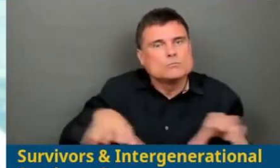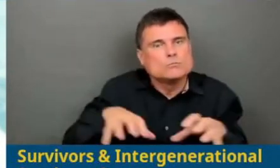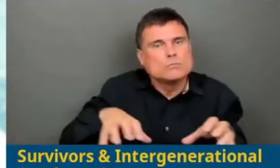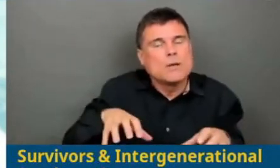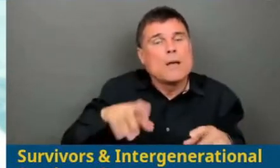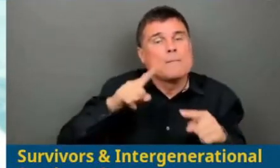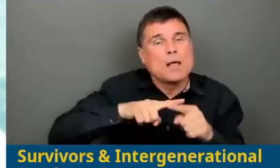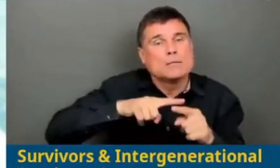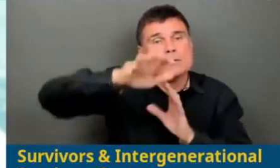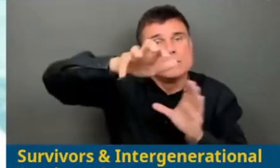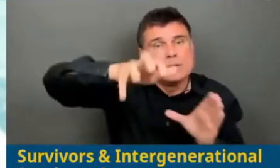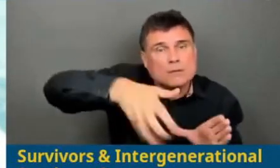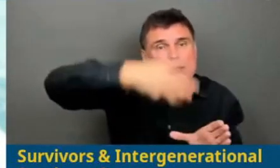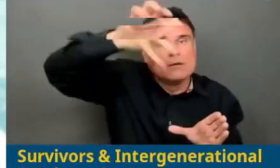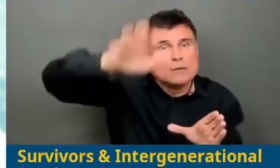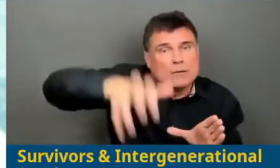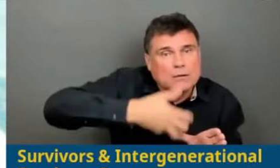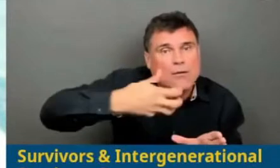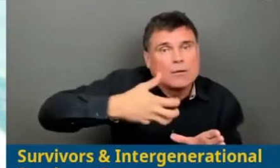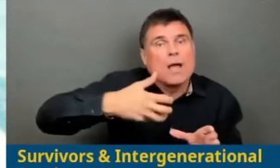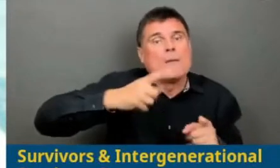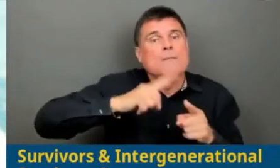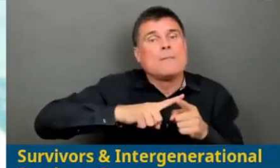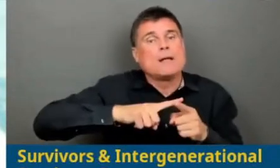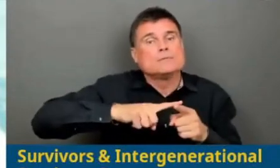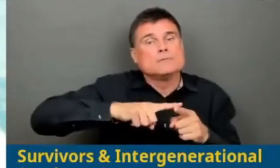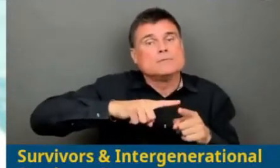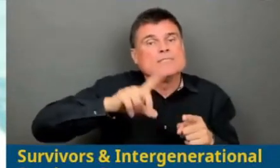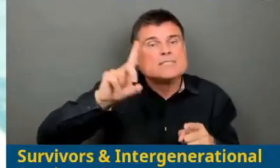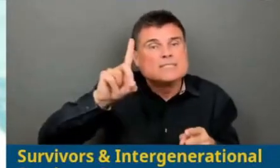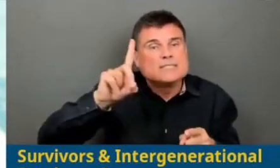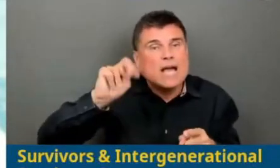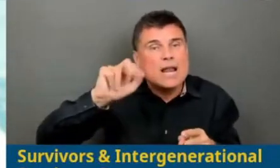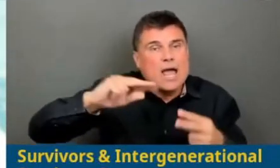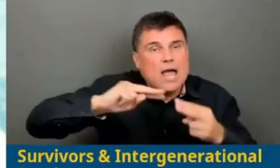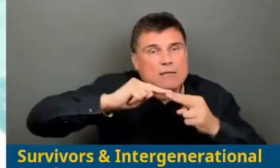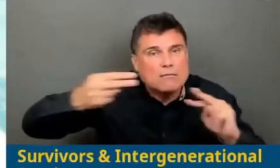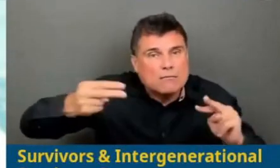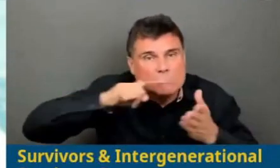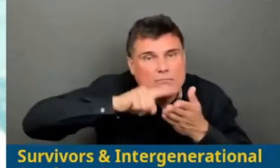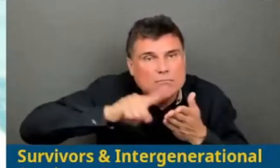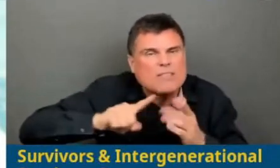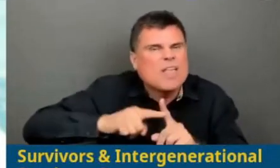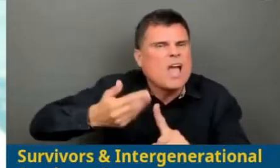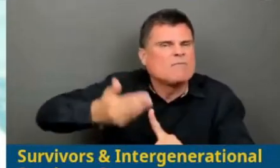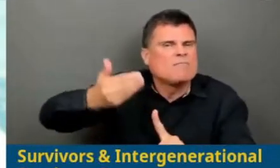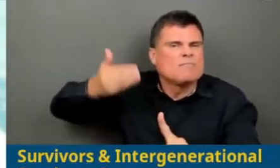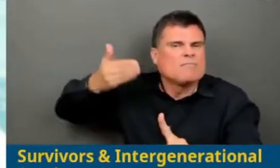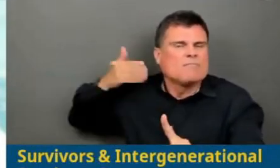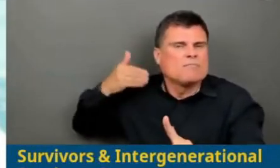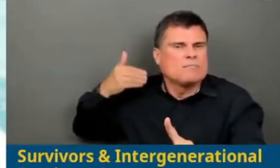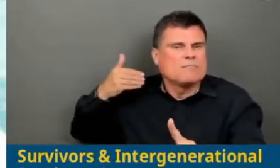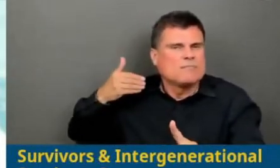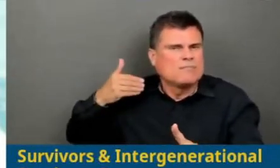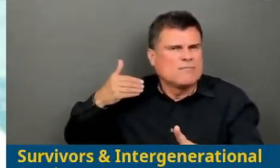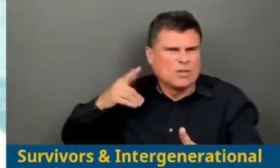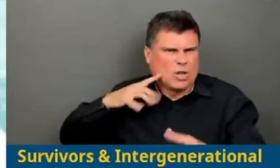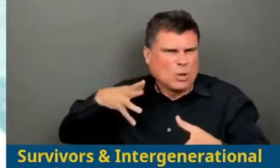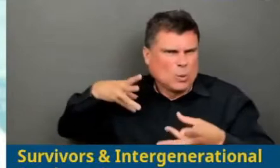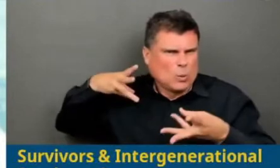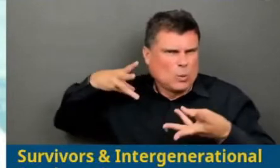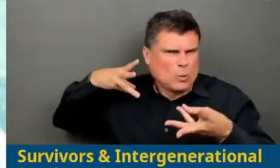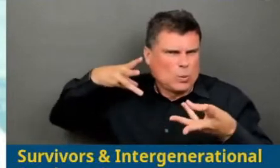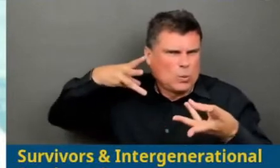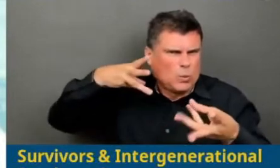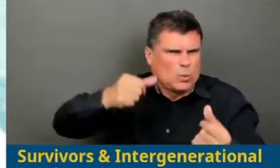excavations, exhumations, taking of DNA, doing archival research, et cetera, et cetera, those dollars really start to add up. So